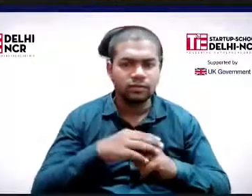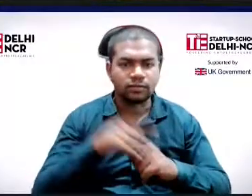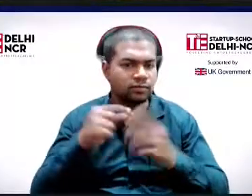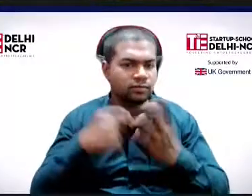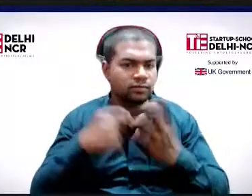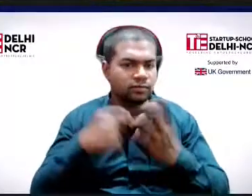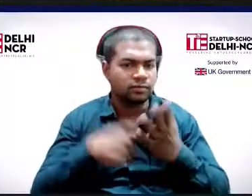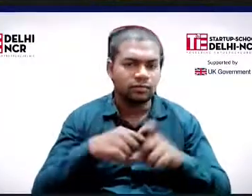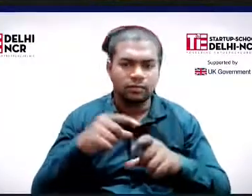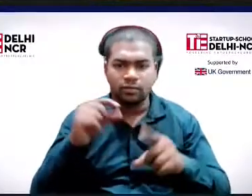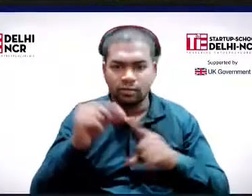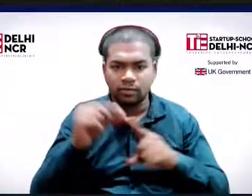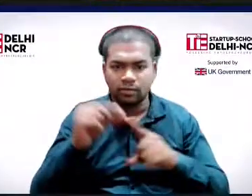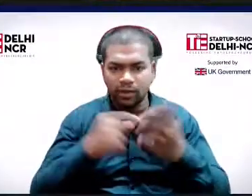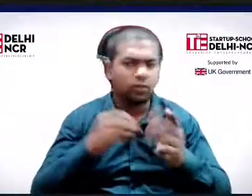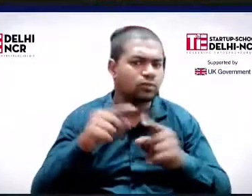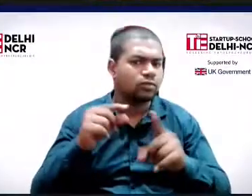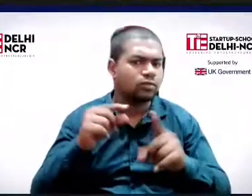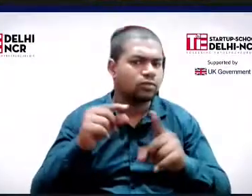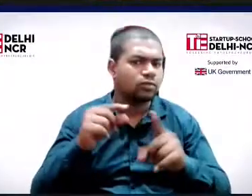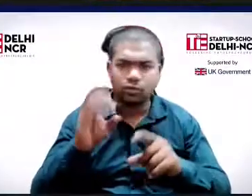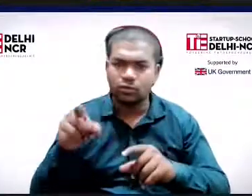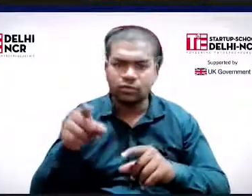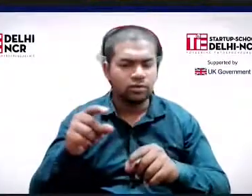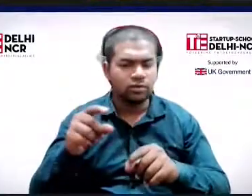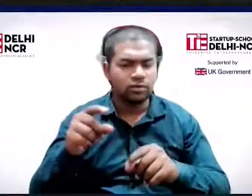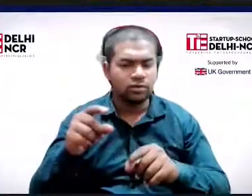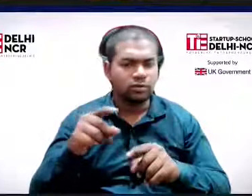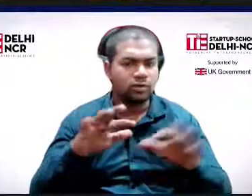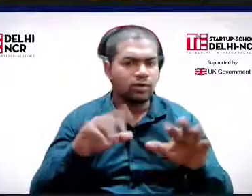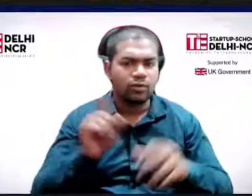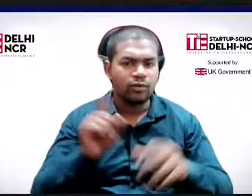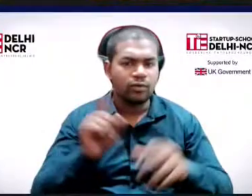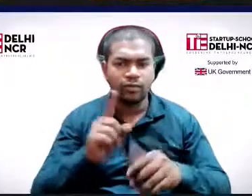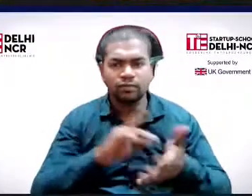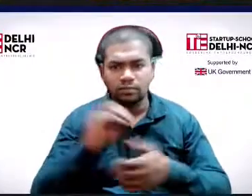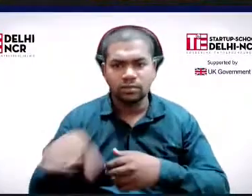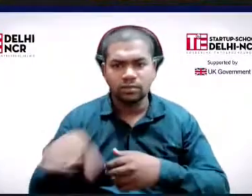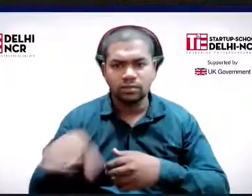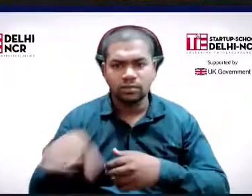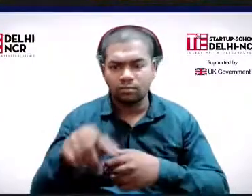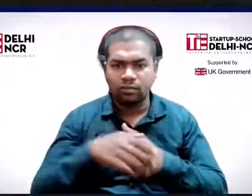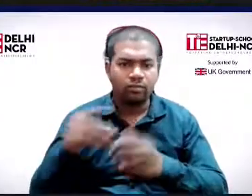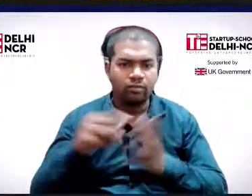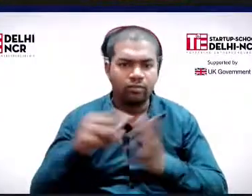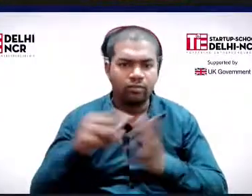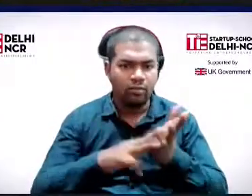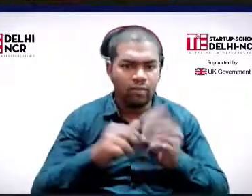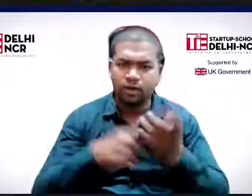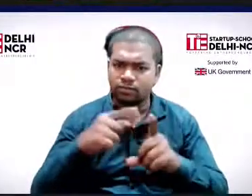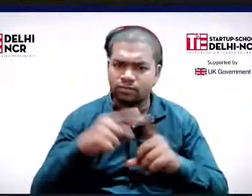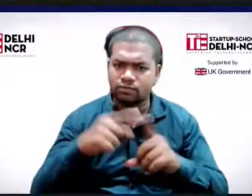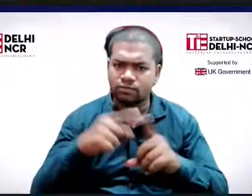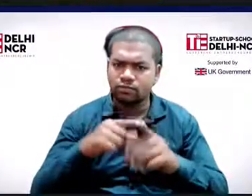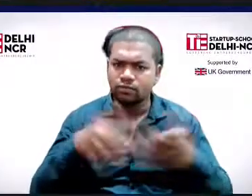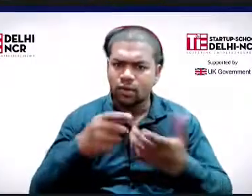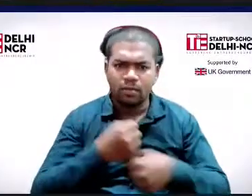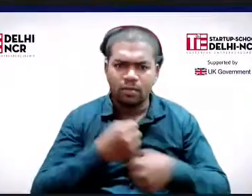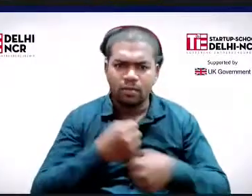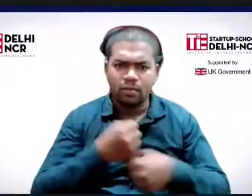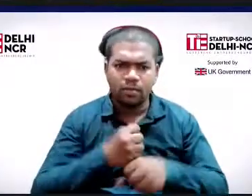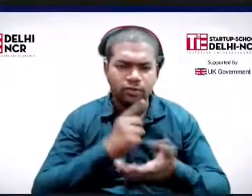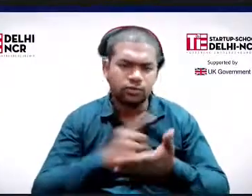pre-prototype to prototype, where do we put brand? And then from prototype to market, how do we make sure that brand